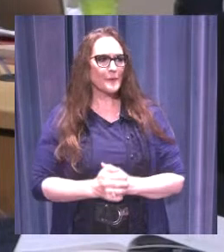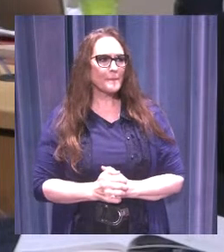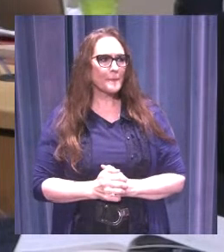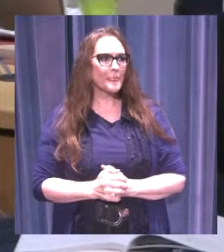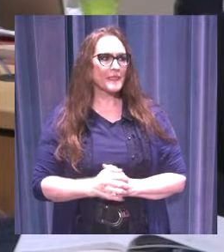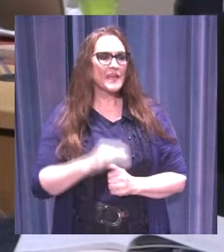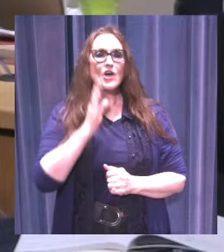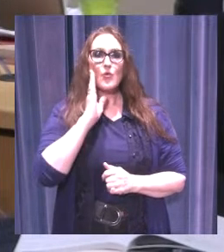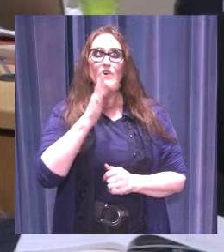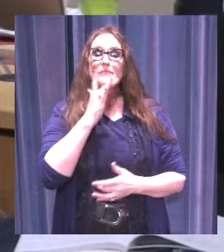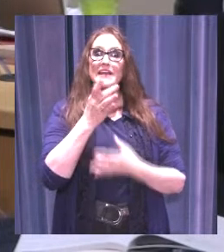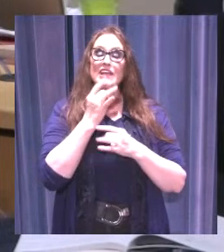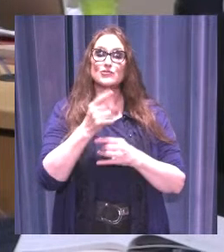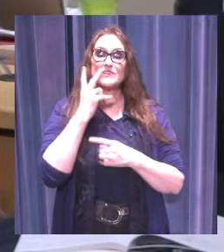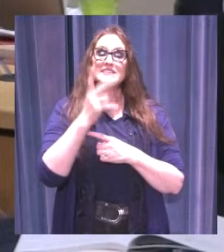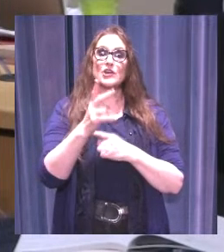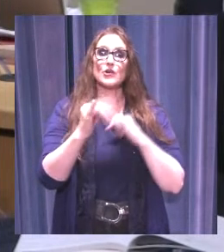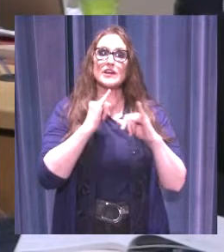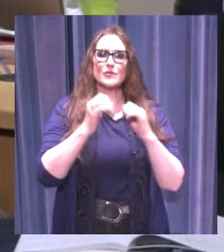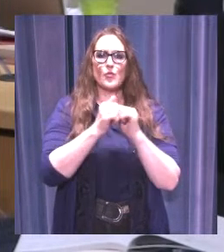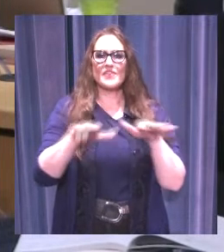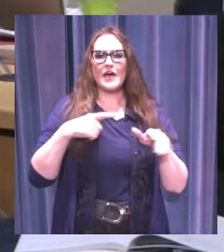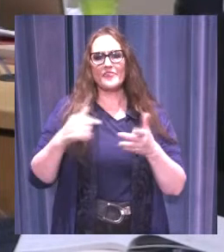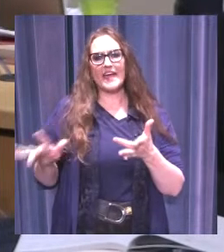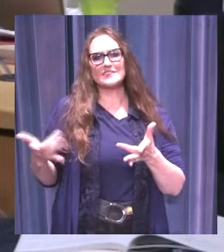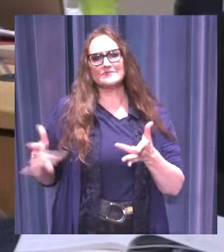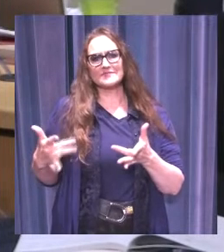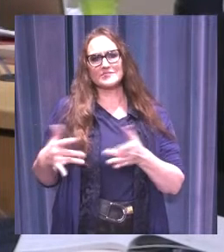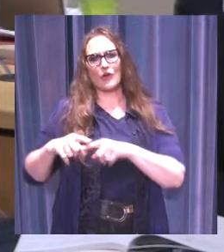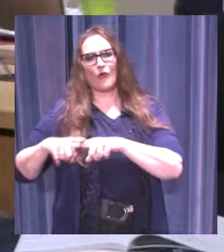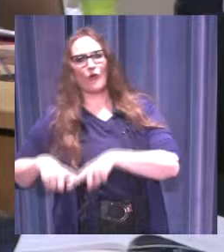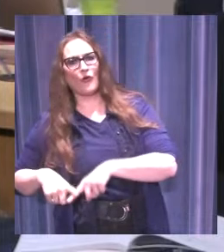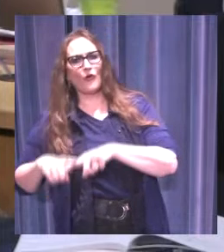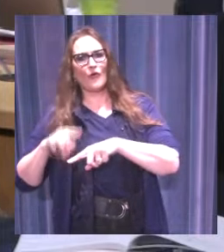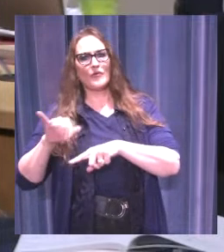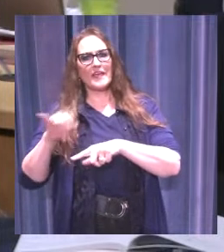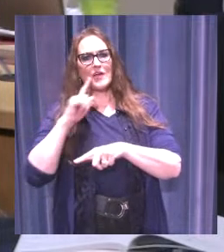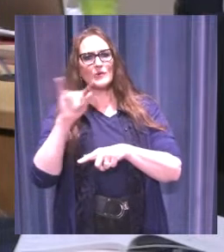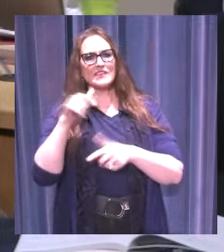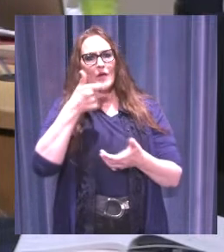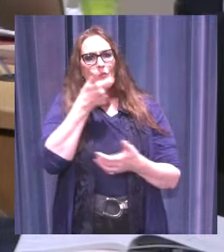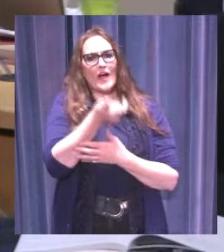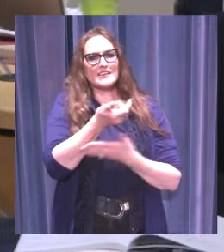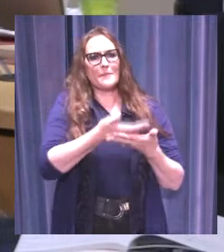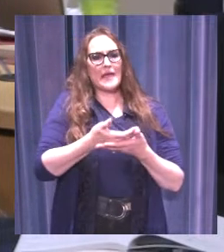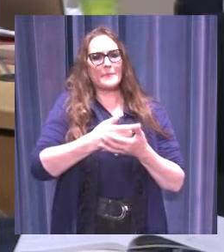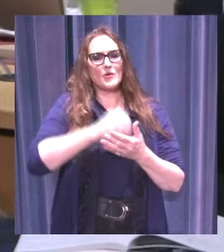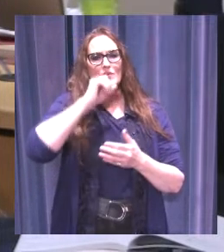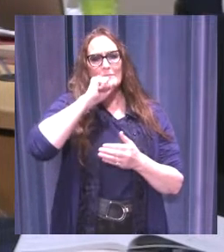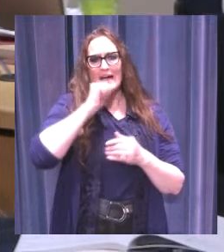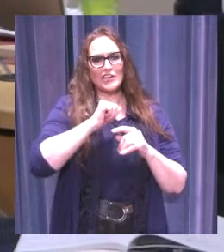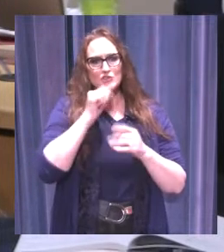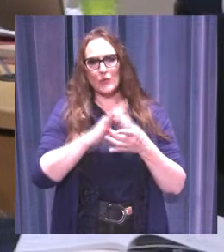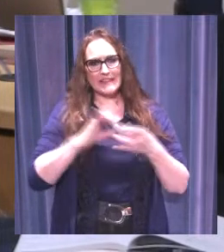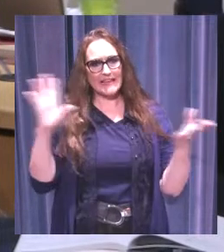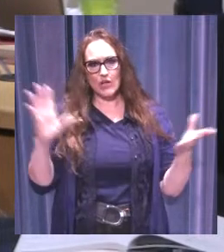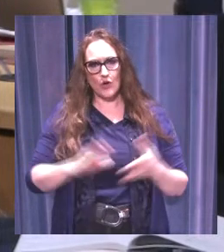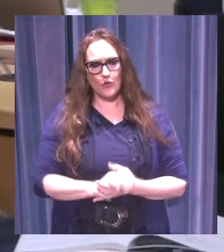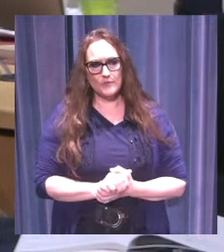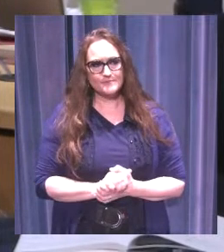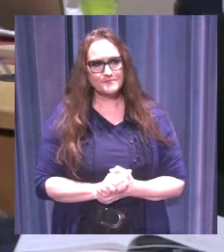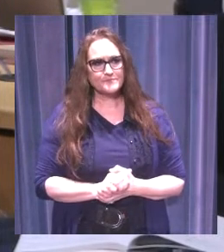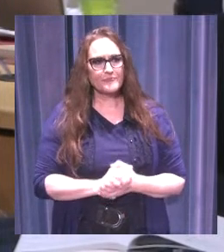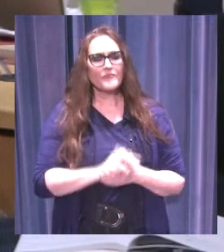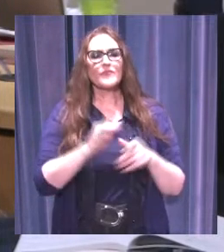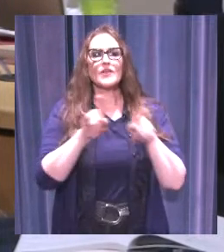have been interesting to see her interview without that crutch. It was like watching a baby with a bottle. She just wouldn't let it go. In addition,